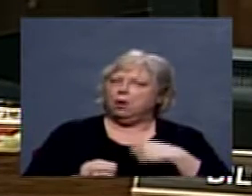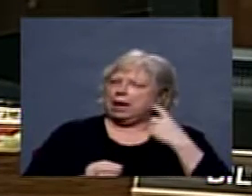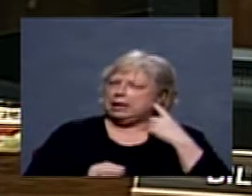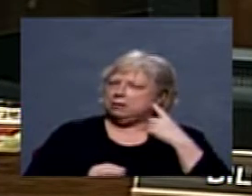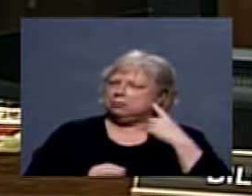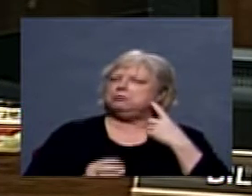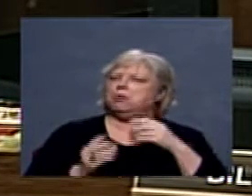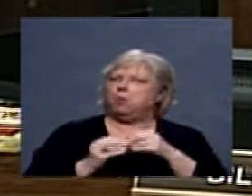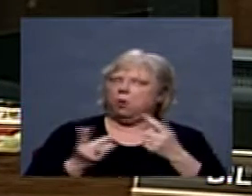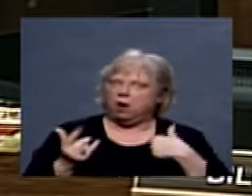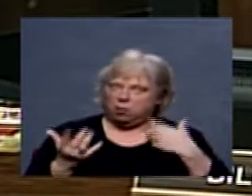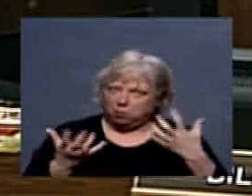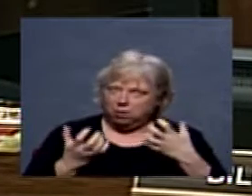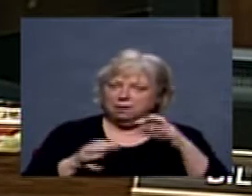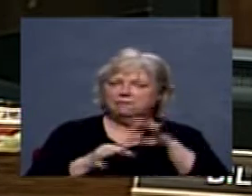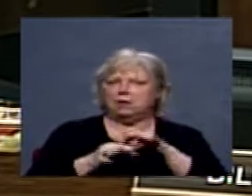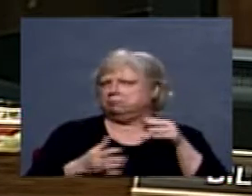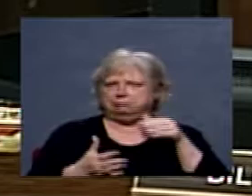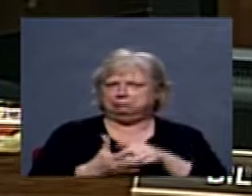it.